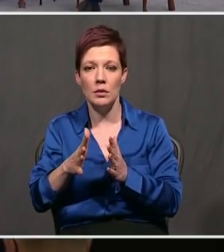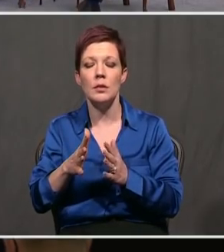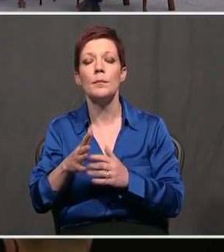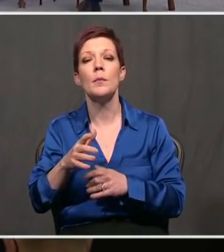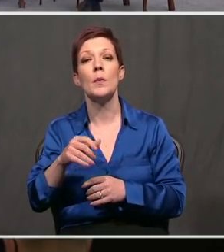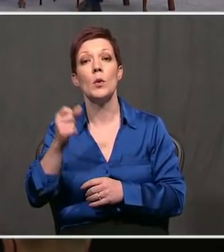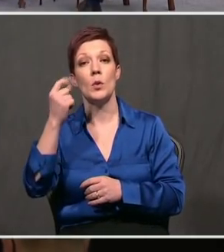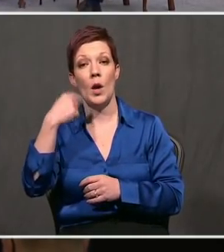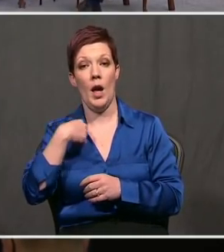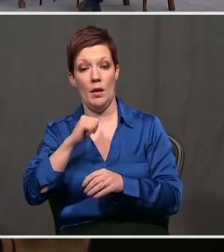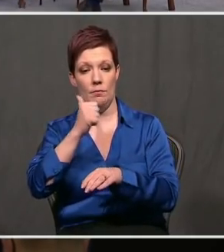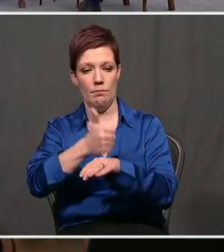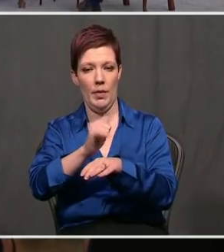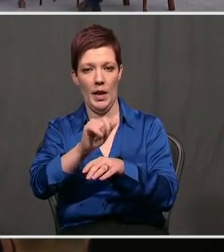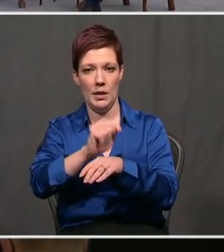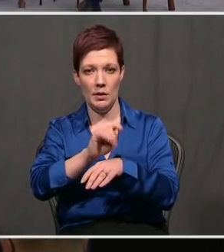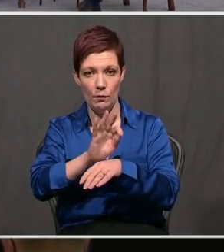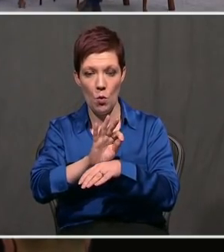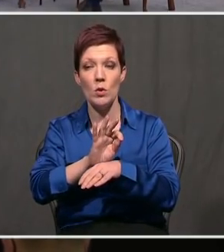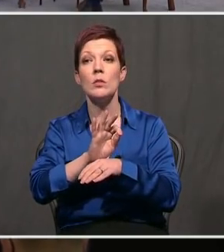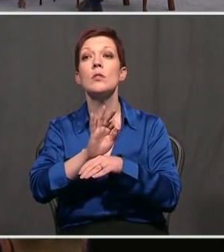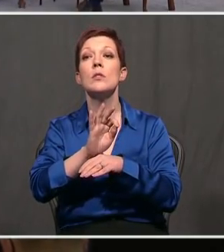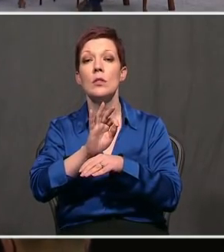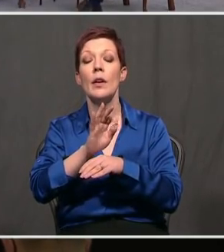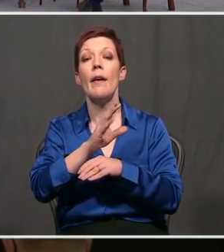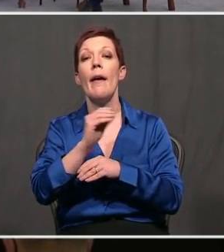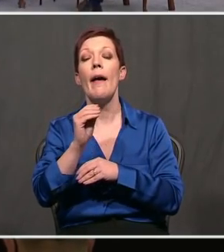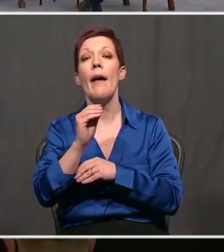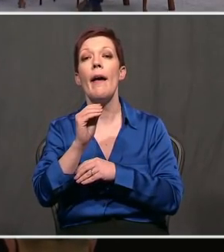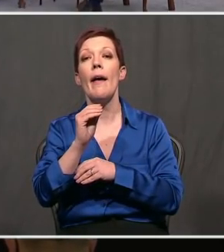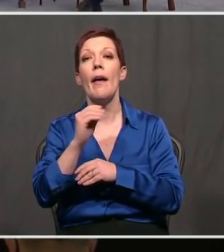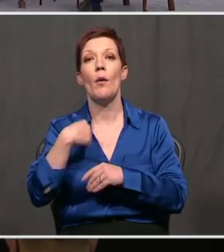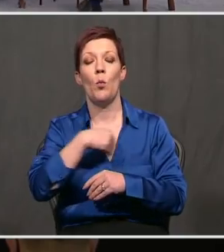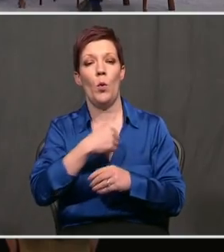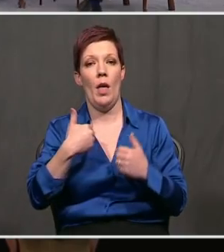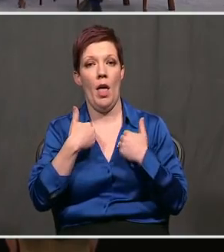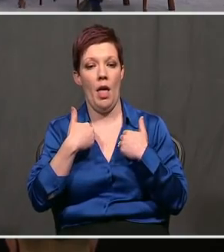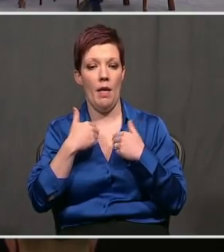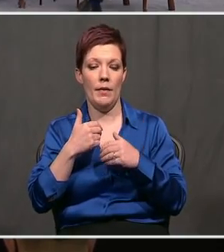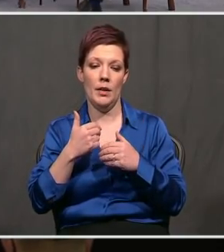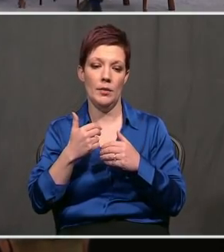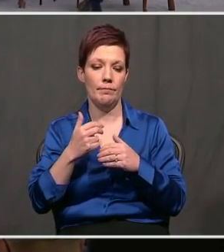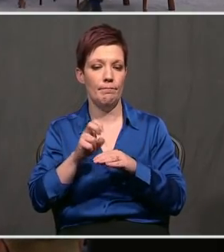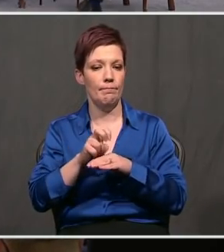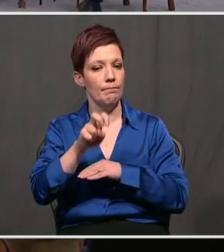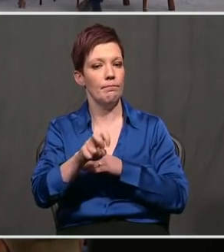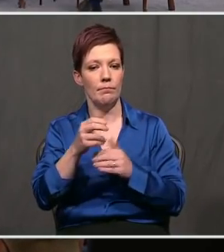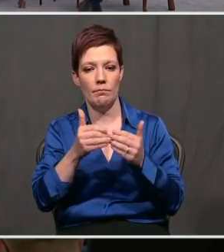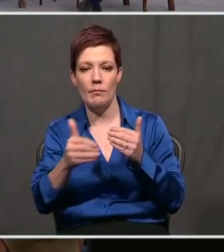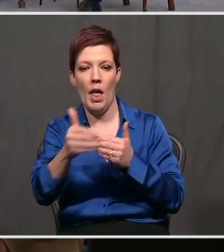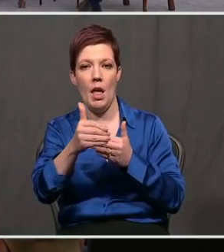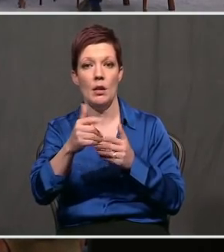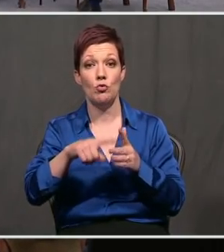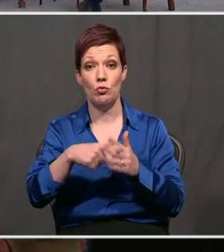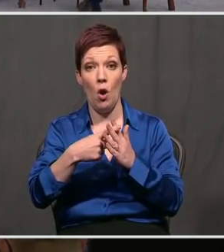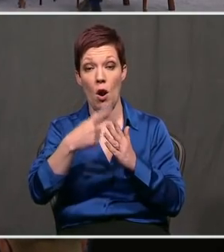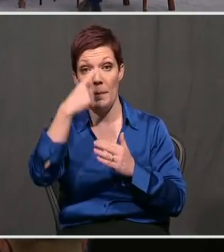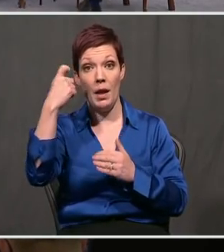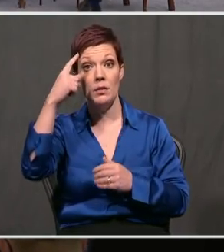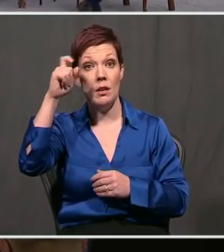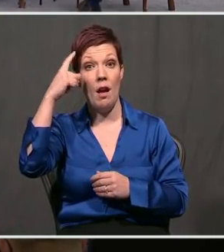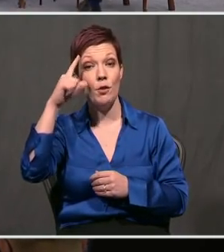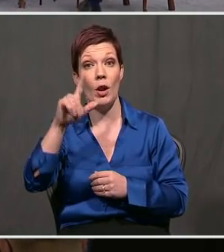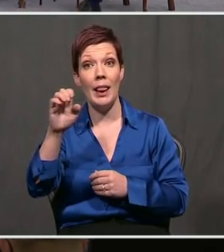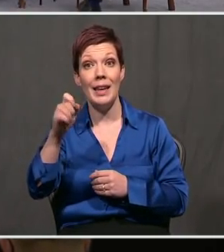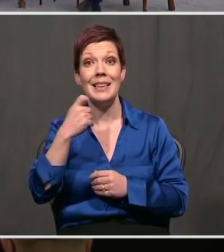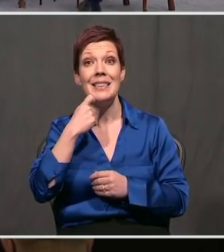vaccination action collaborative that I talked about. But we have a head start on these things because, like Governor Lee was talking about, every